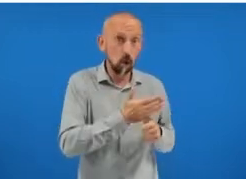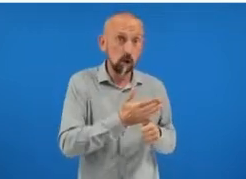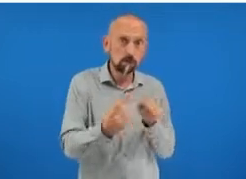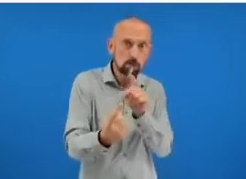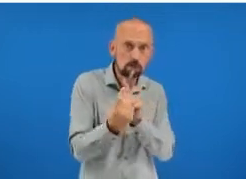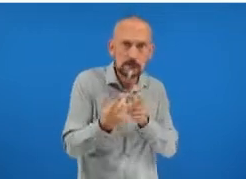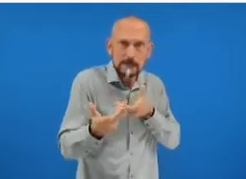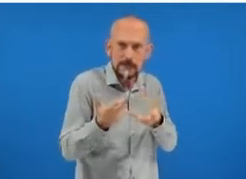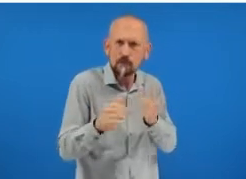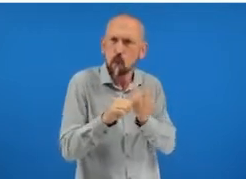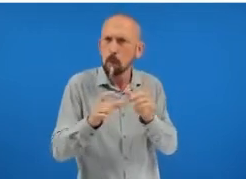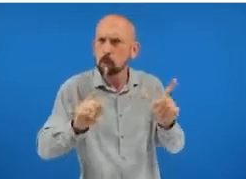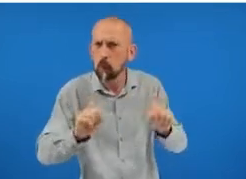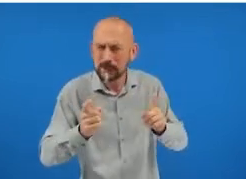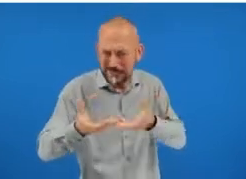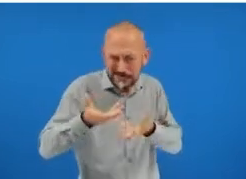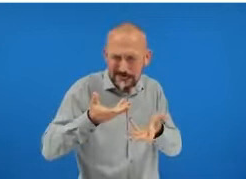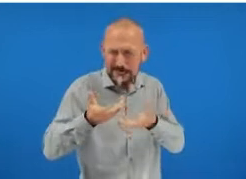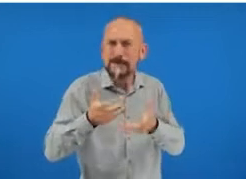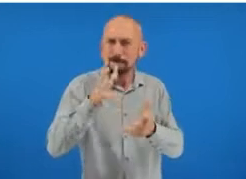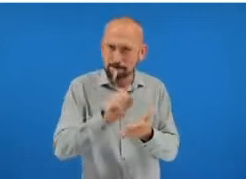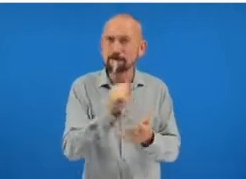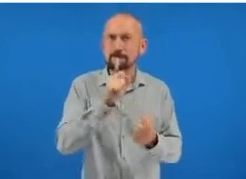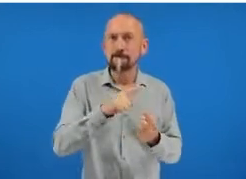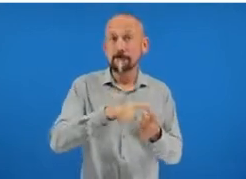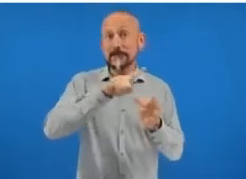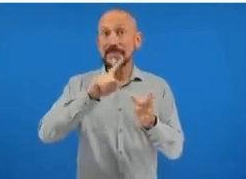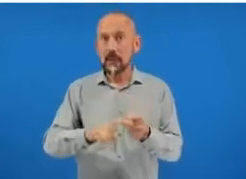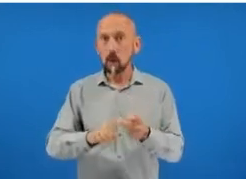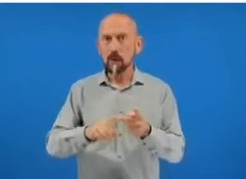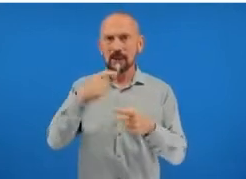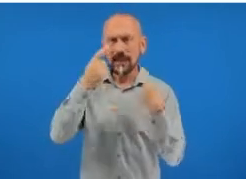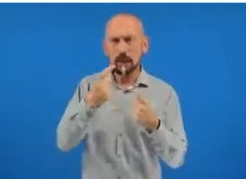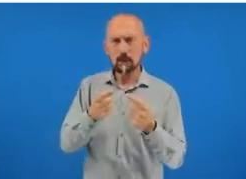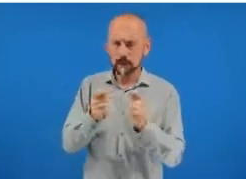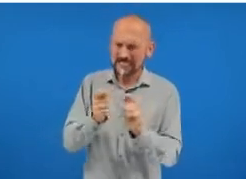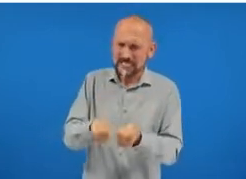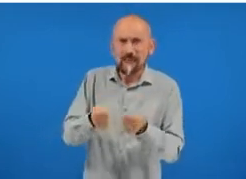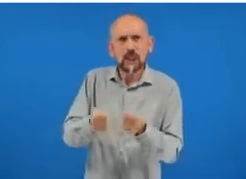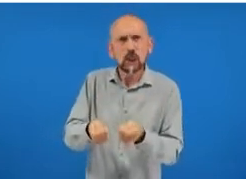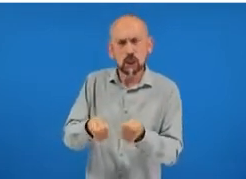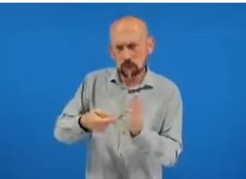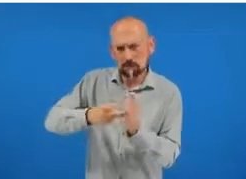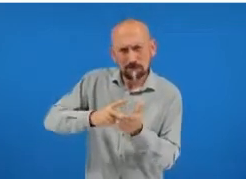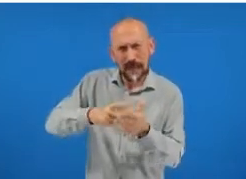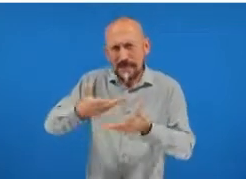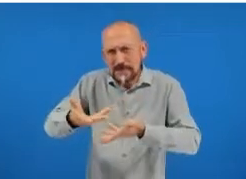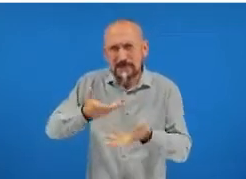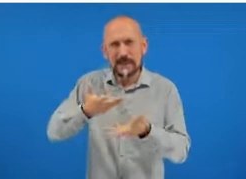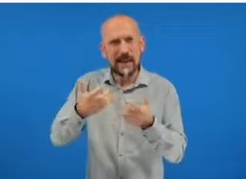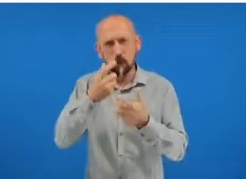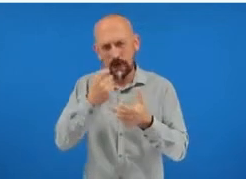bringing for treatment. At the second stage of planning key interventions we need to do to help the person overcome the